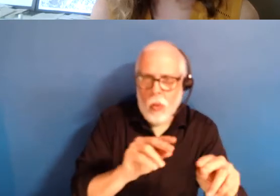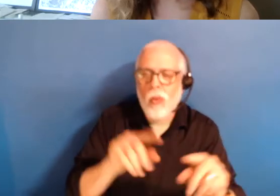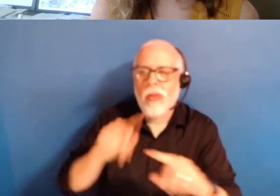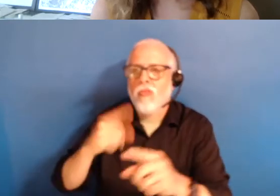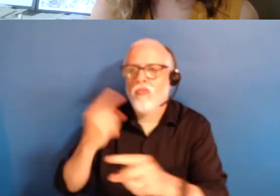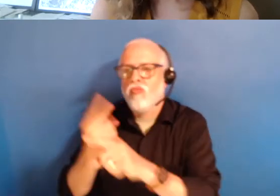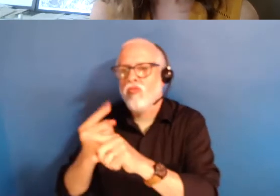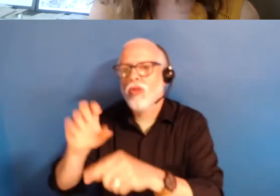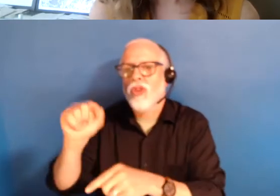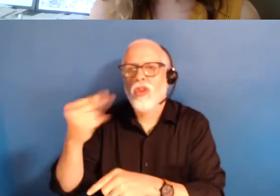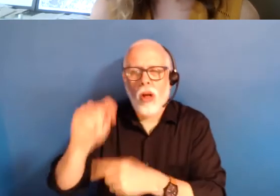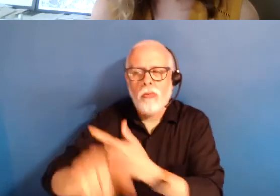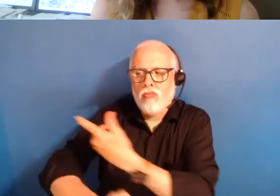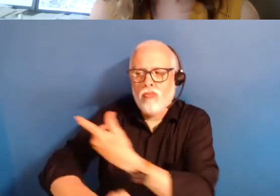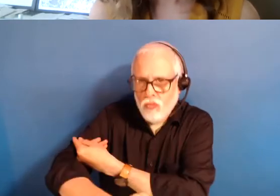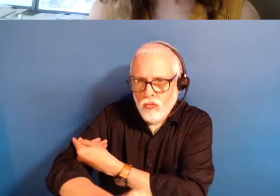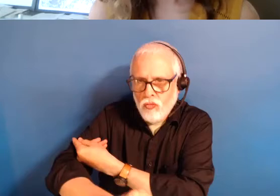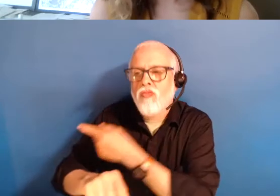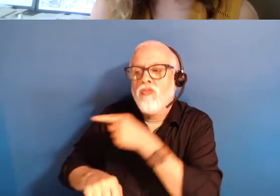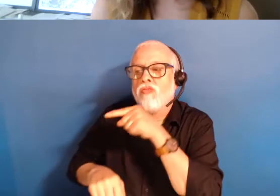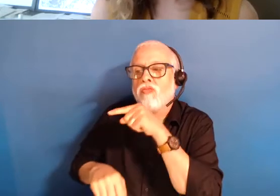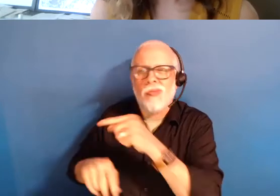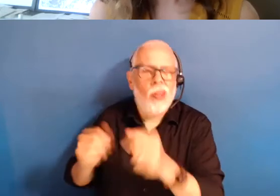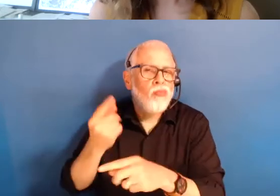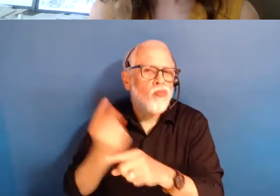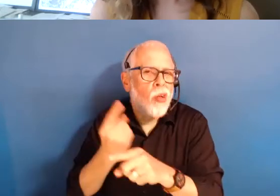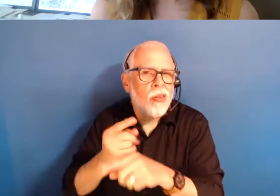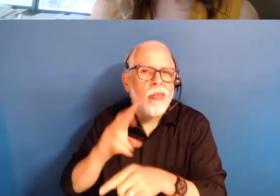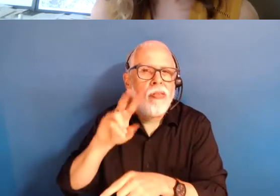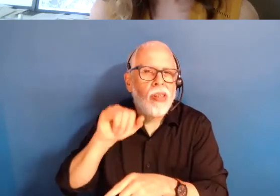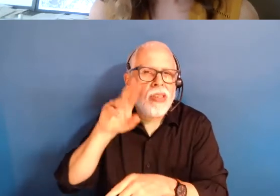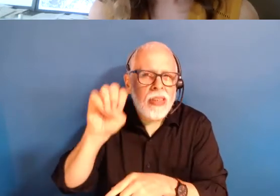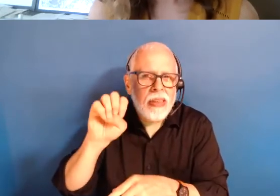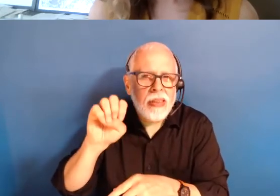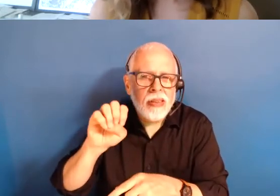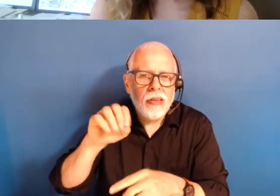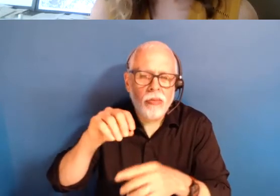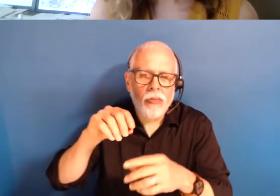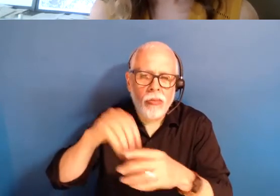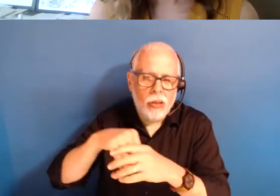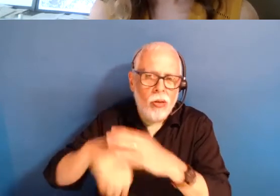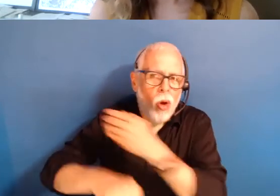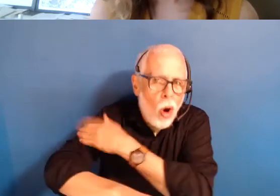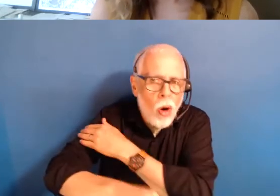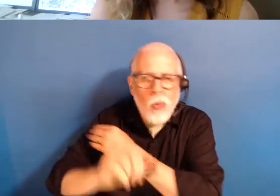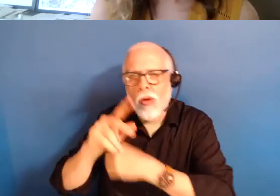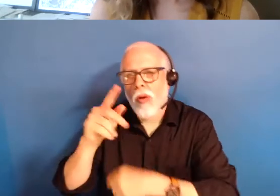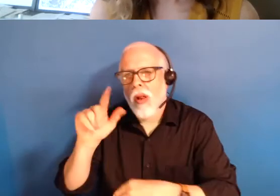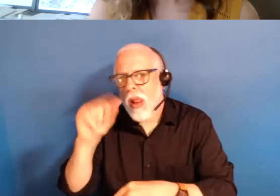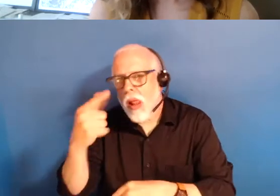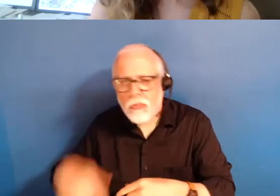is given more like a shot, like a standard vaccine in your arm or in your thigh